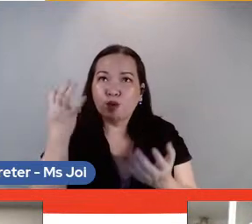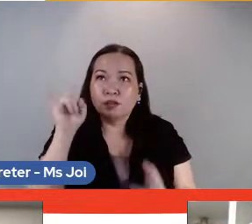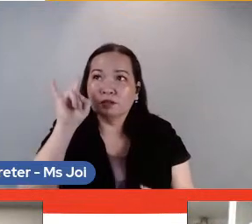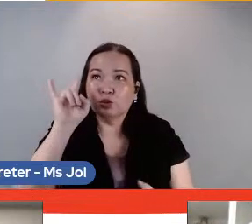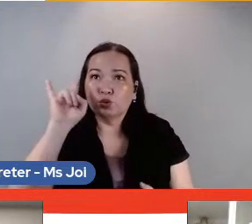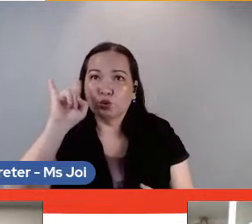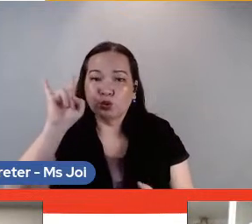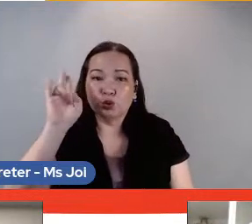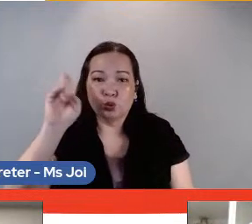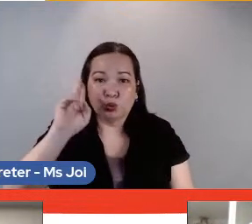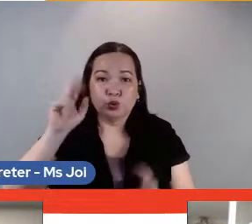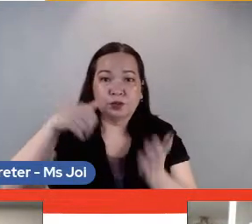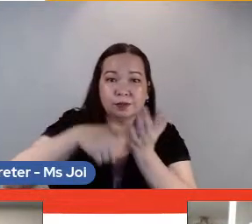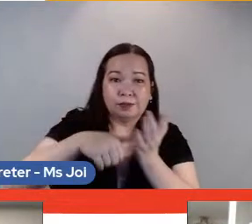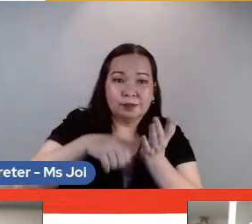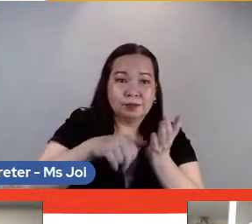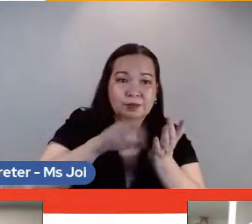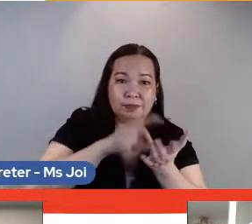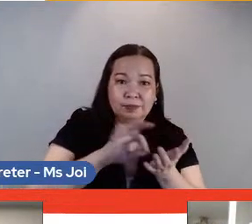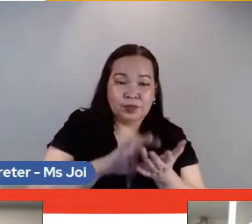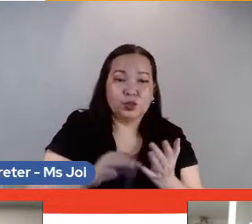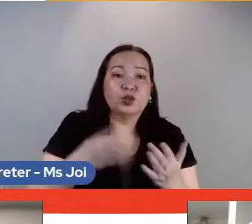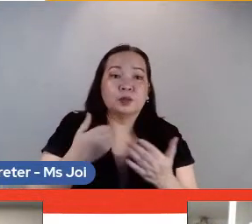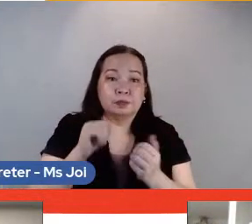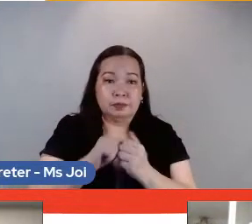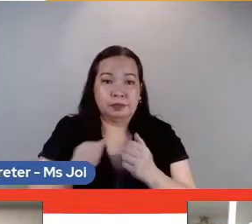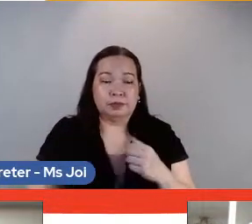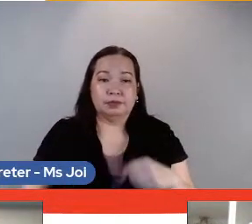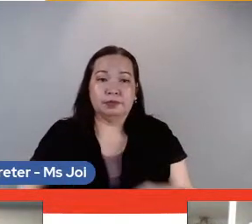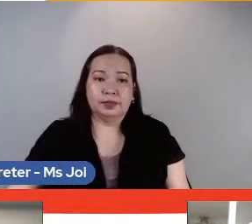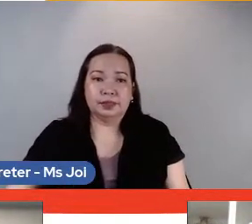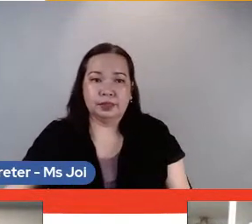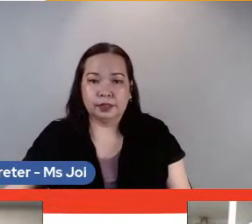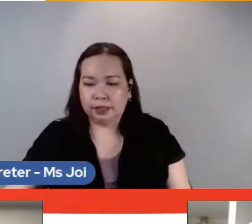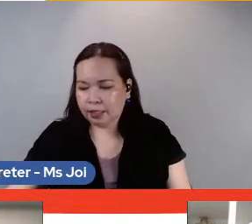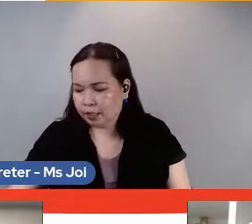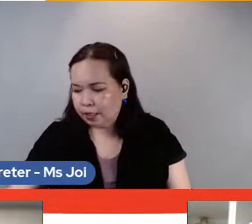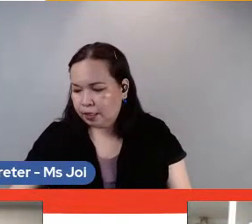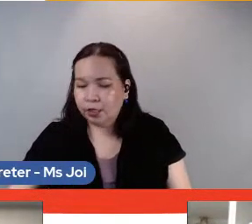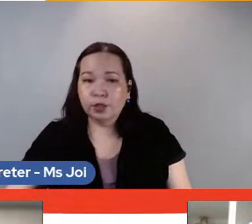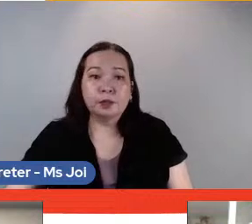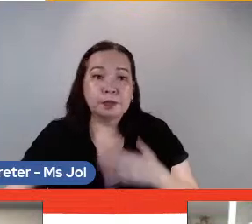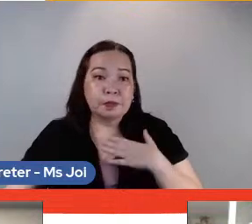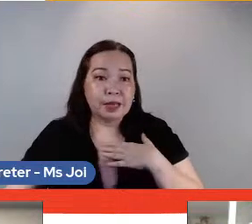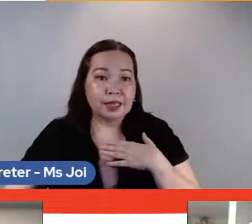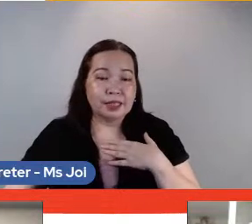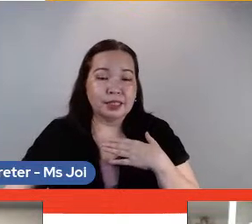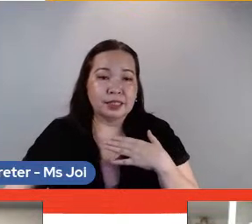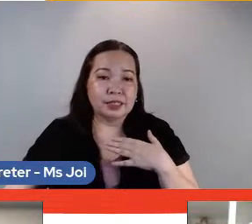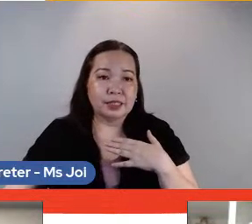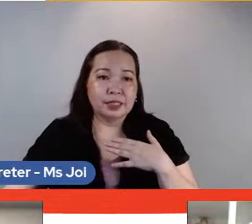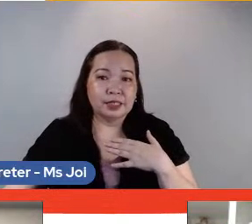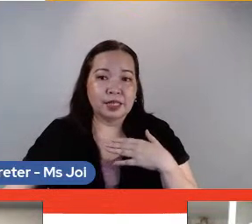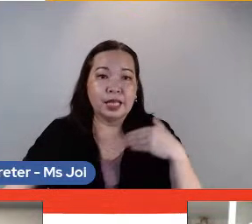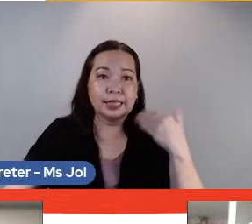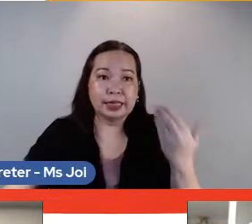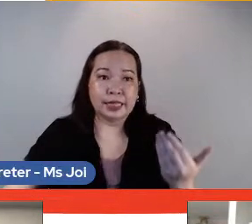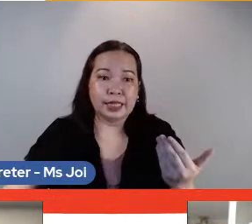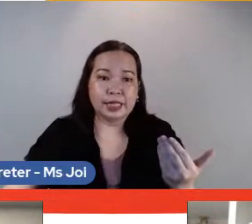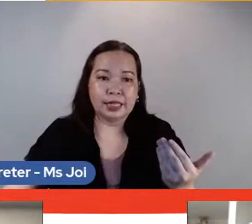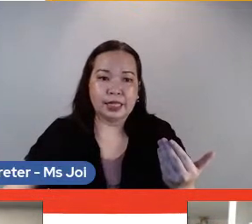finance, I have here my next question is, and this is for Carmela. So, Carmela, can you tell us about the